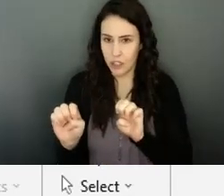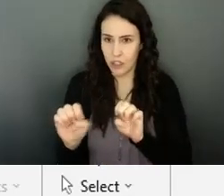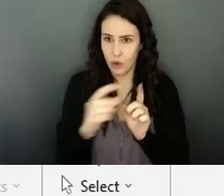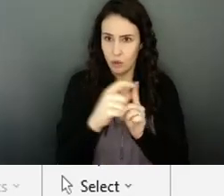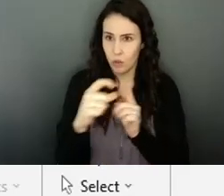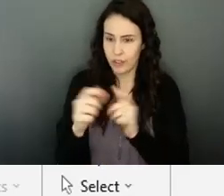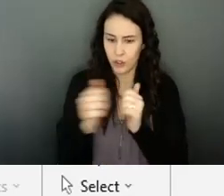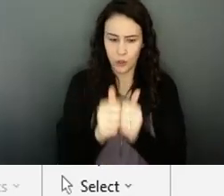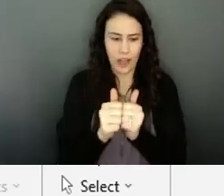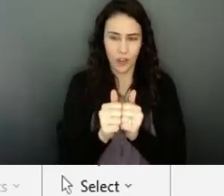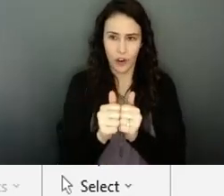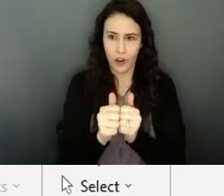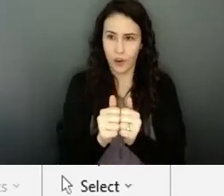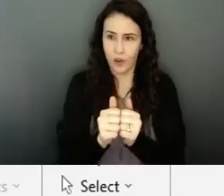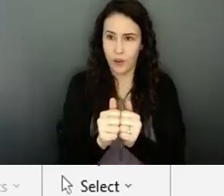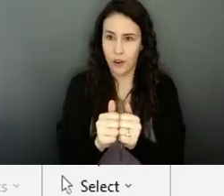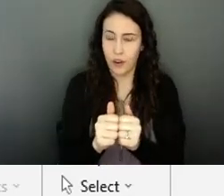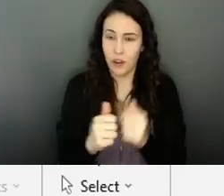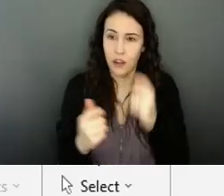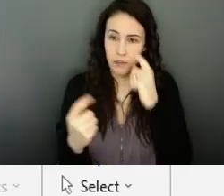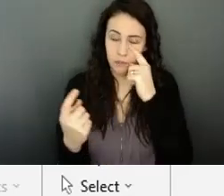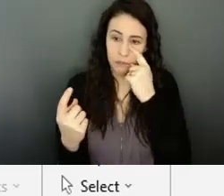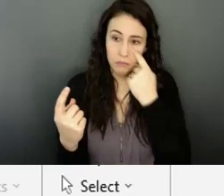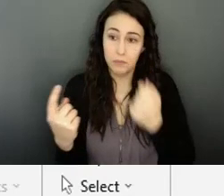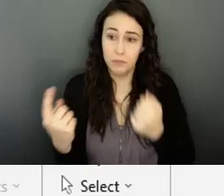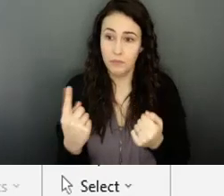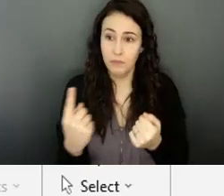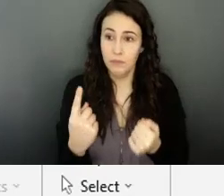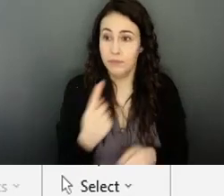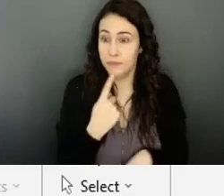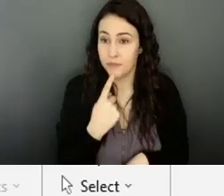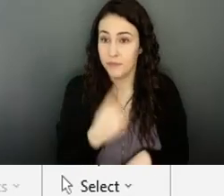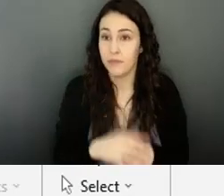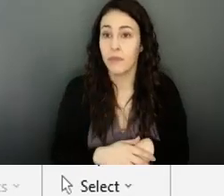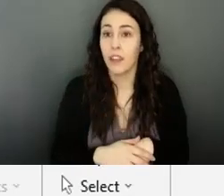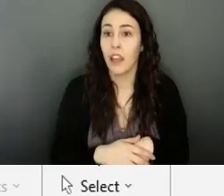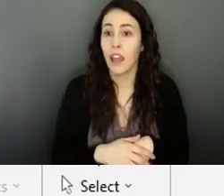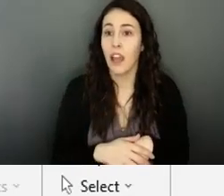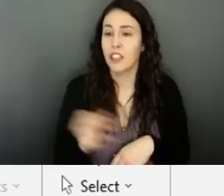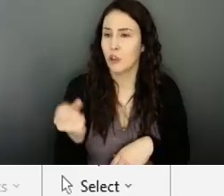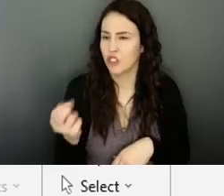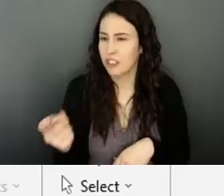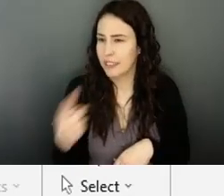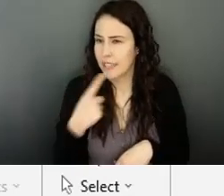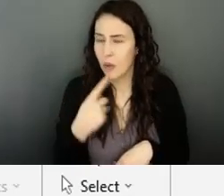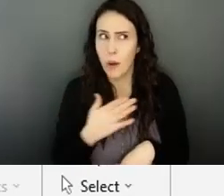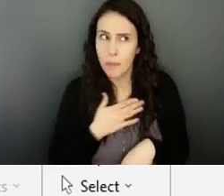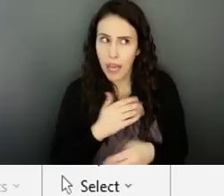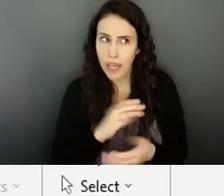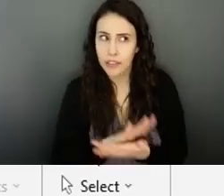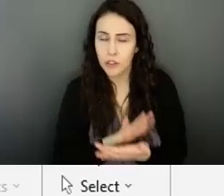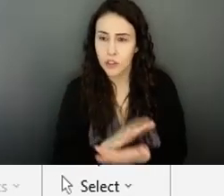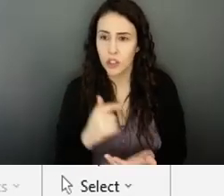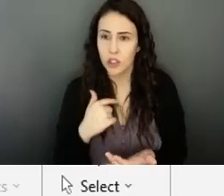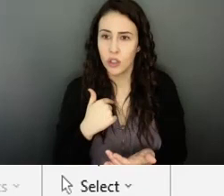write in our discussions or in any of your assessments. And she said, well, at my institution, we just use